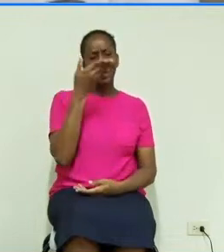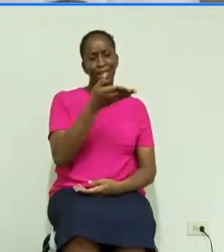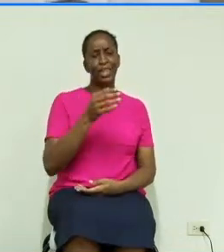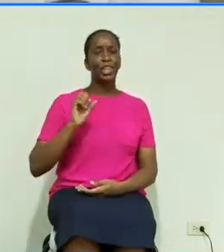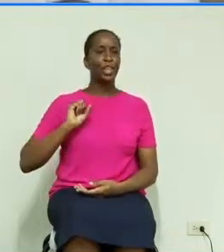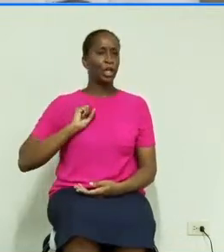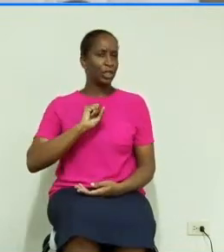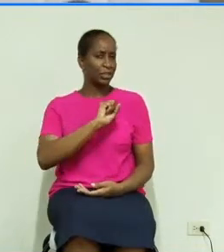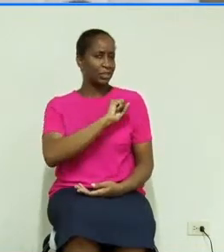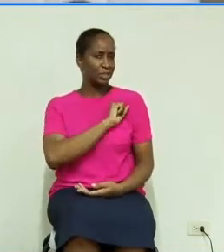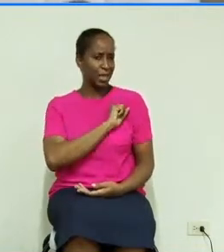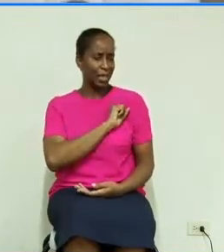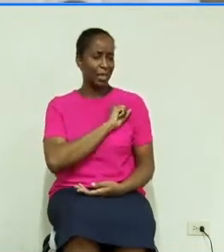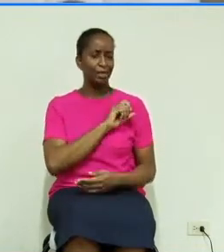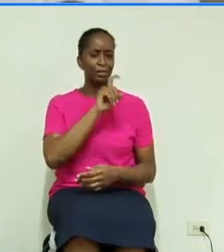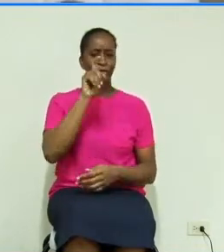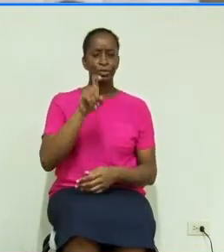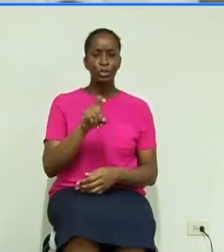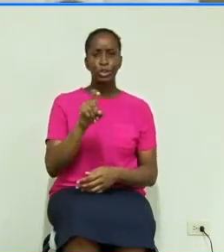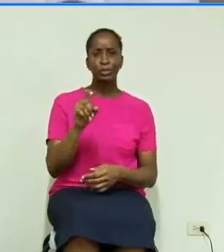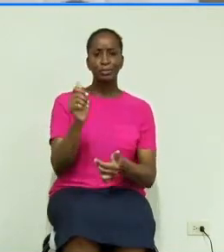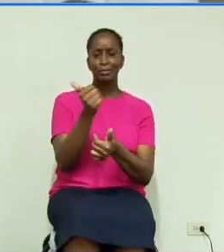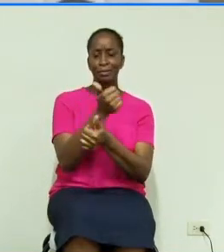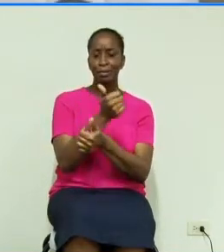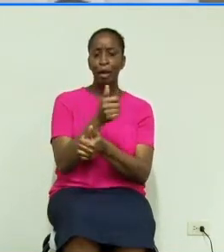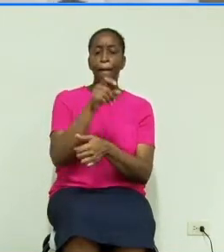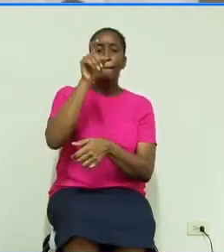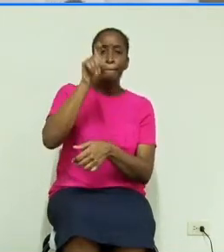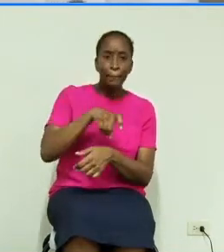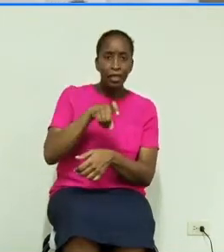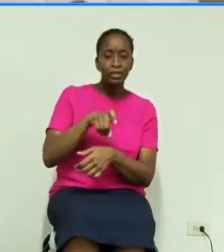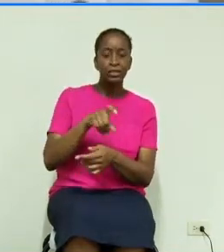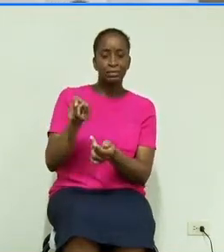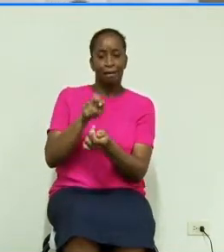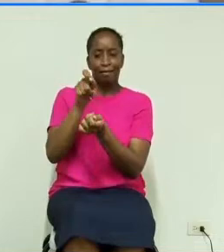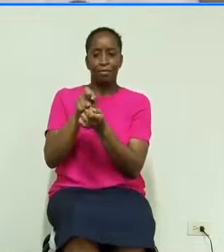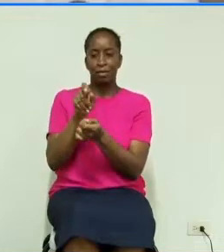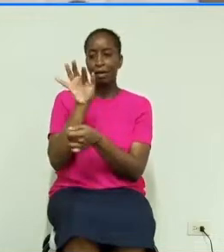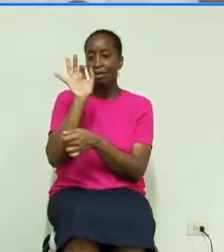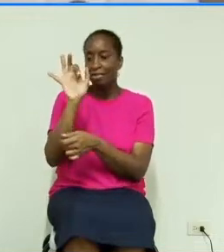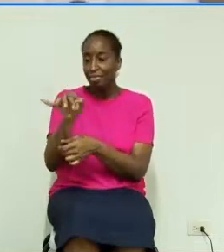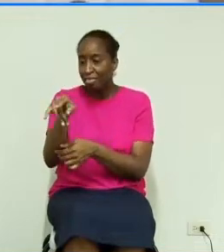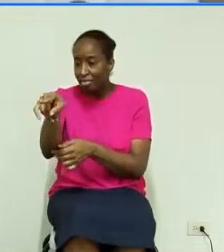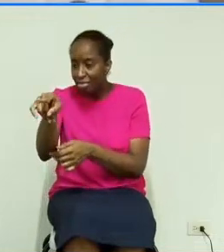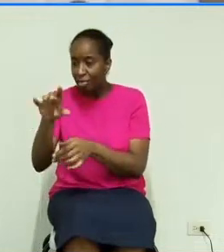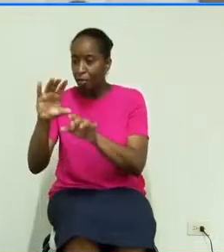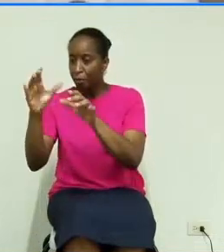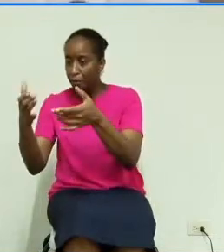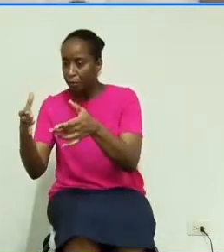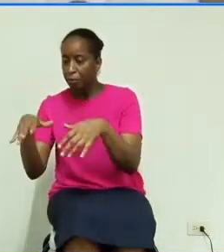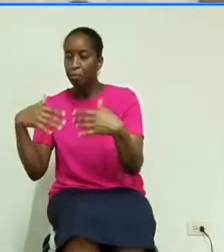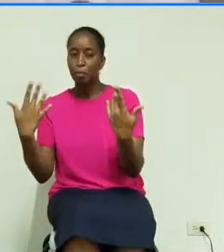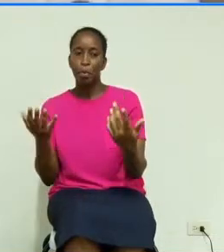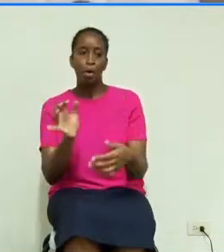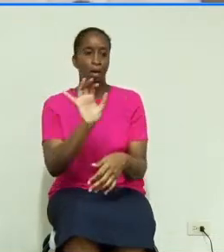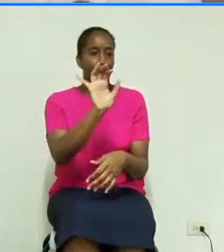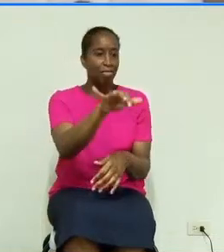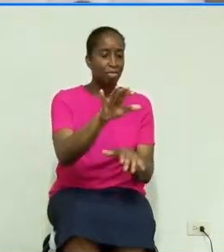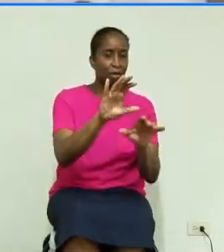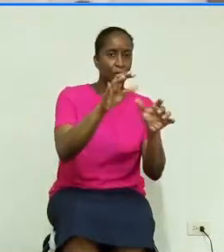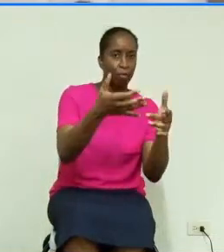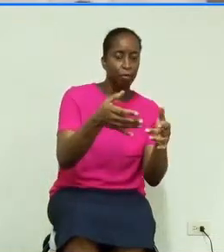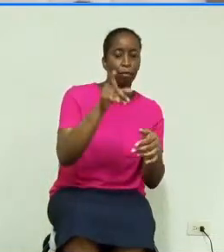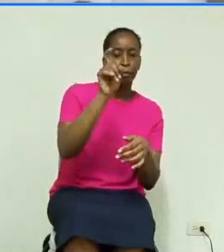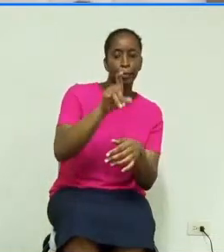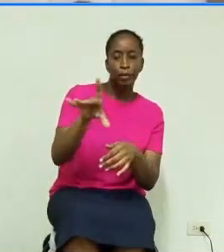Are the other panelists minded to field the questions of Dr. Chandler? Yes. Thank